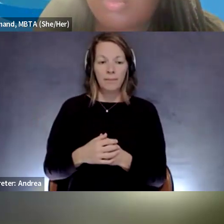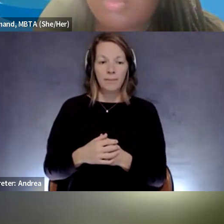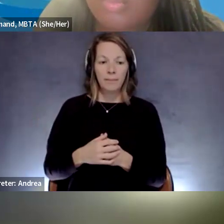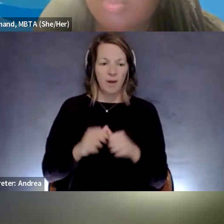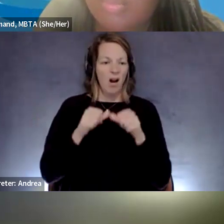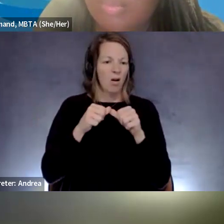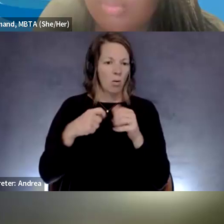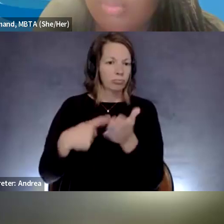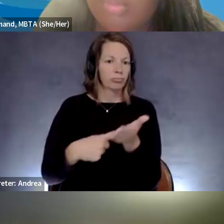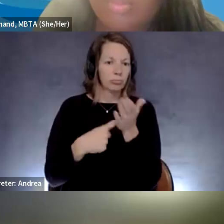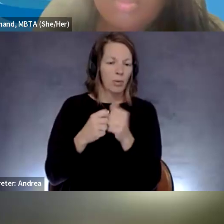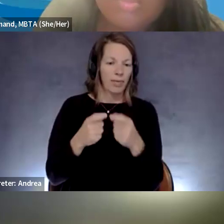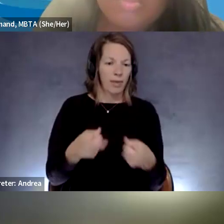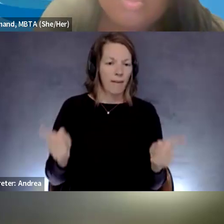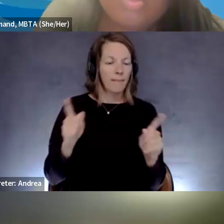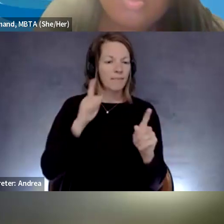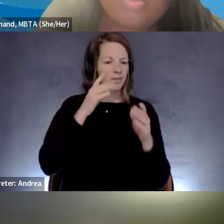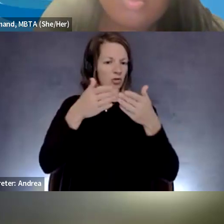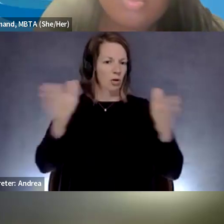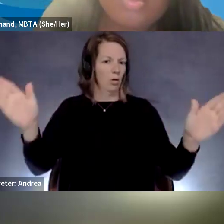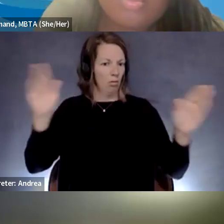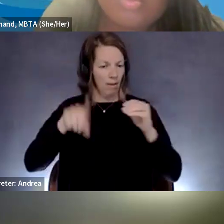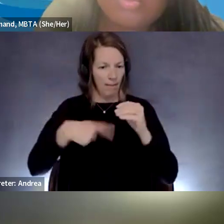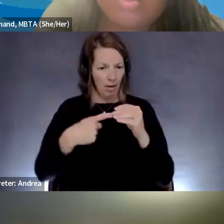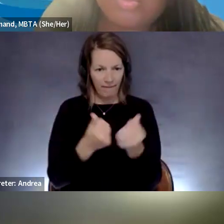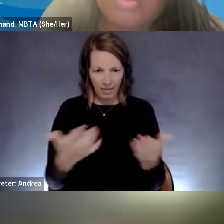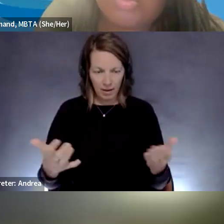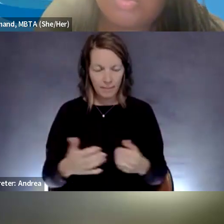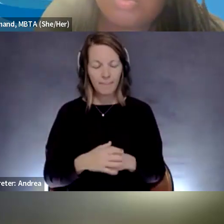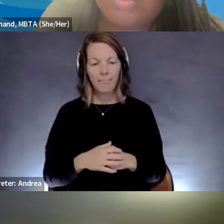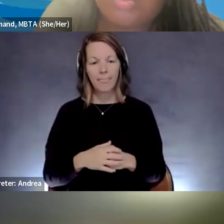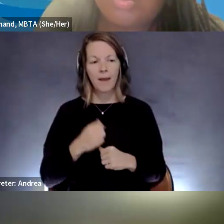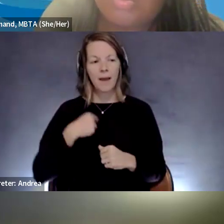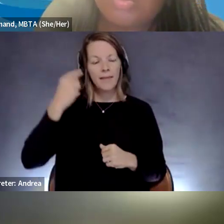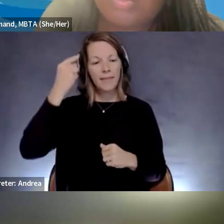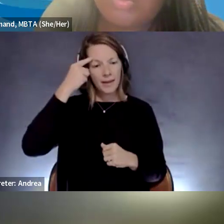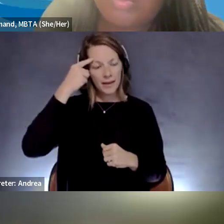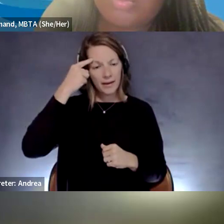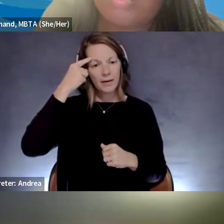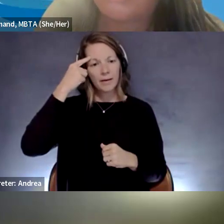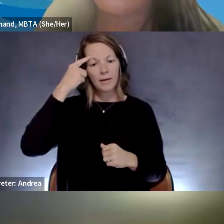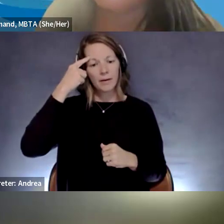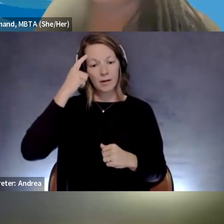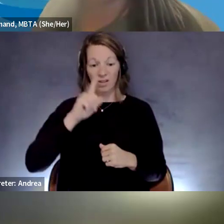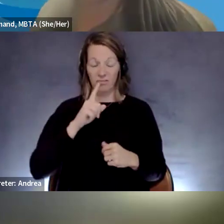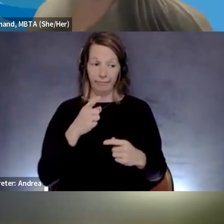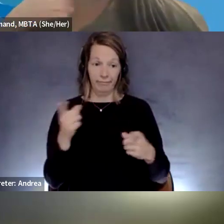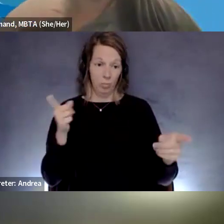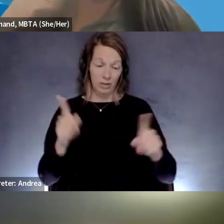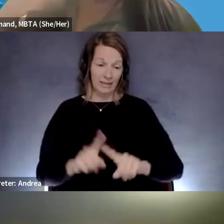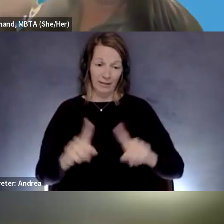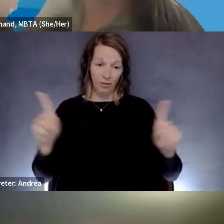ongoing discussions with them just in general about everything. And I think where we really differ is that